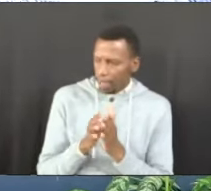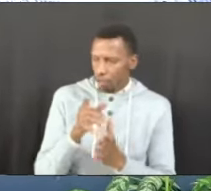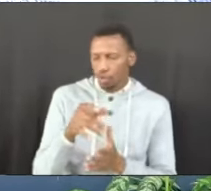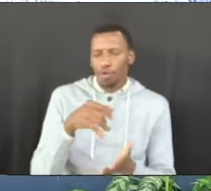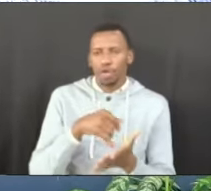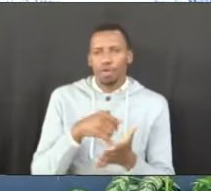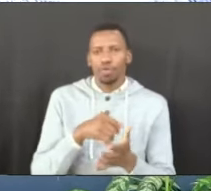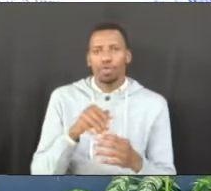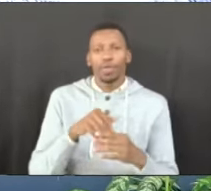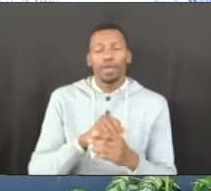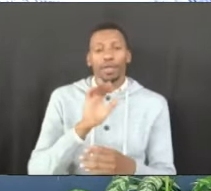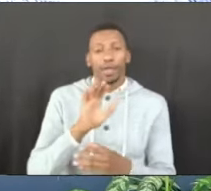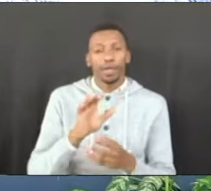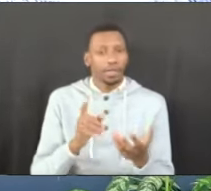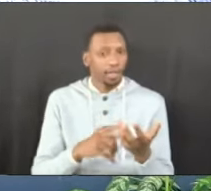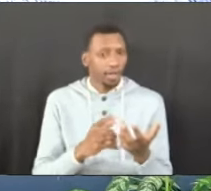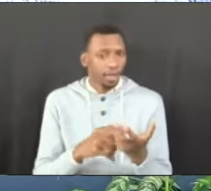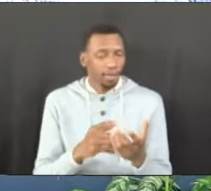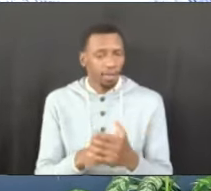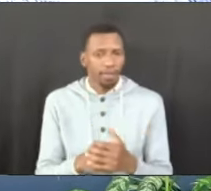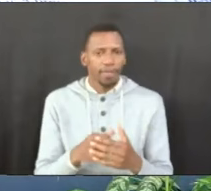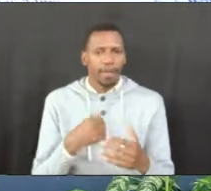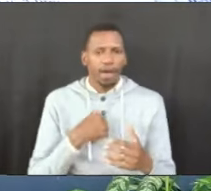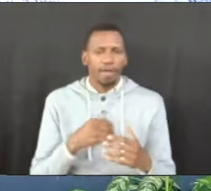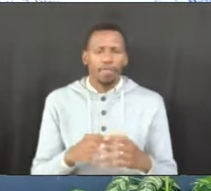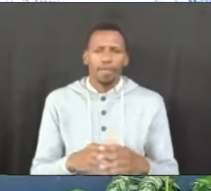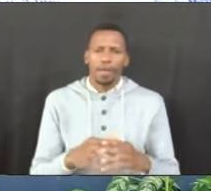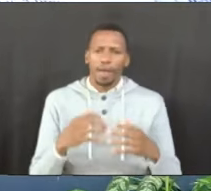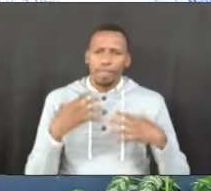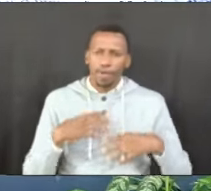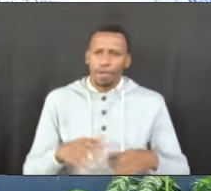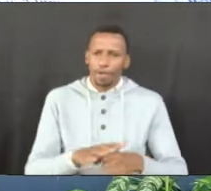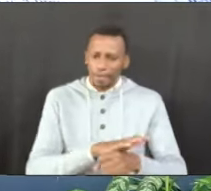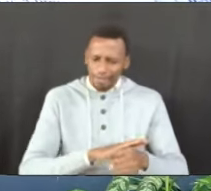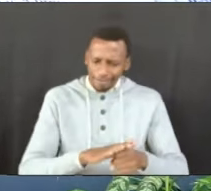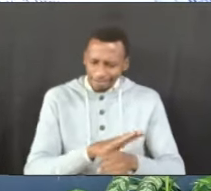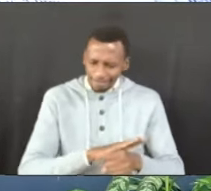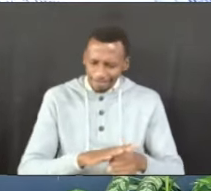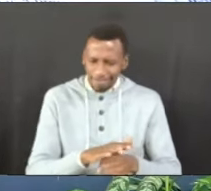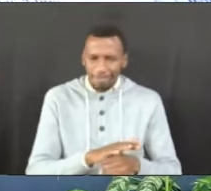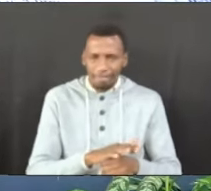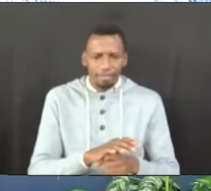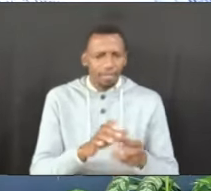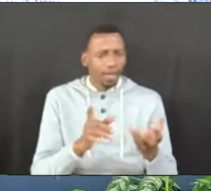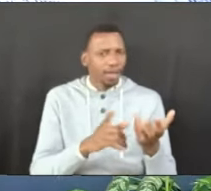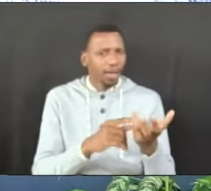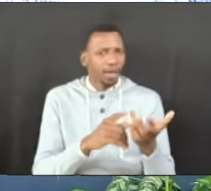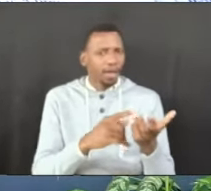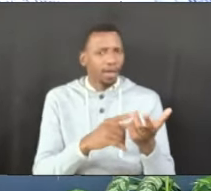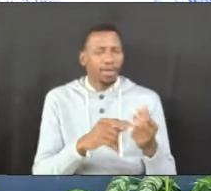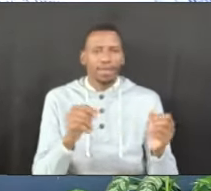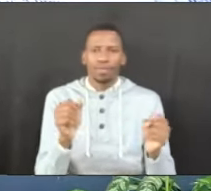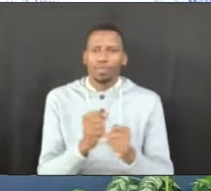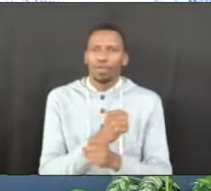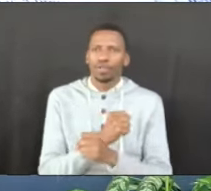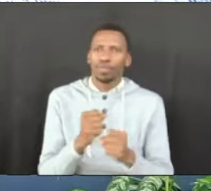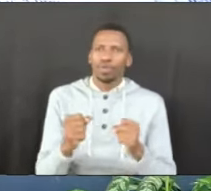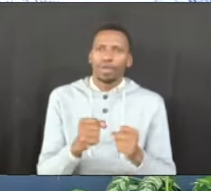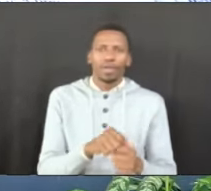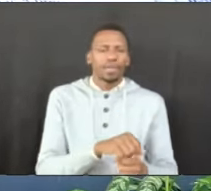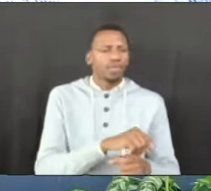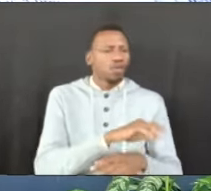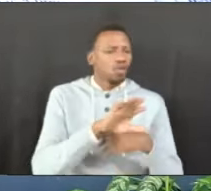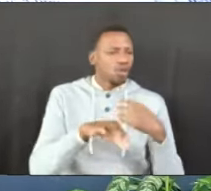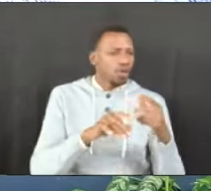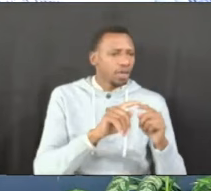that number. A great multitude that no one could count, from every tribe,